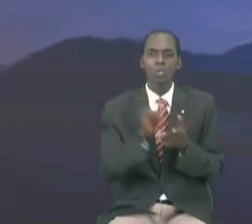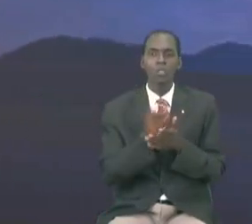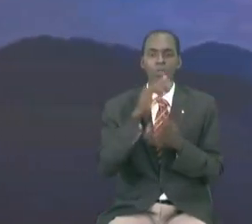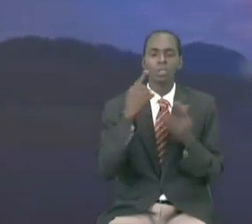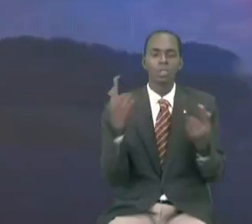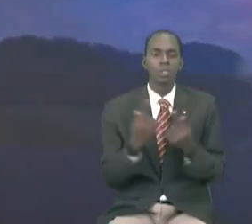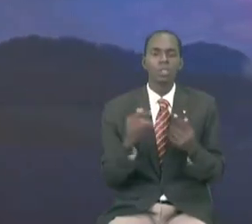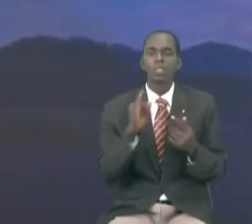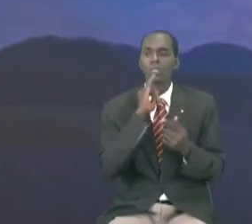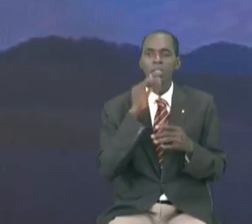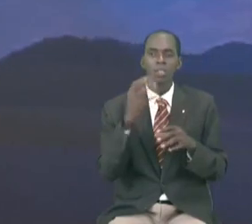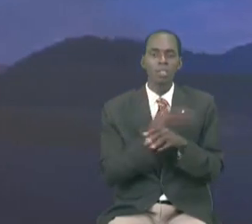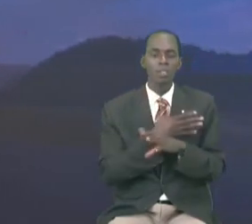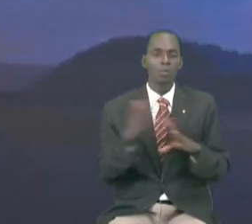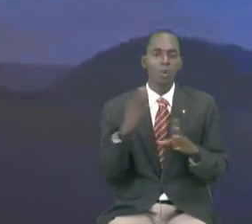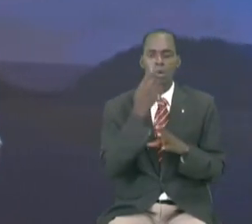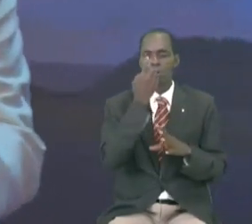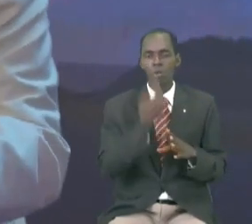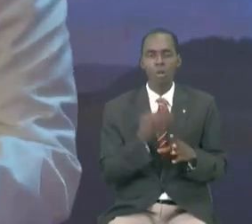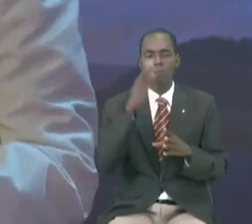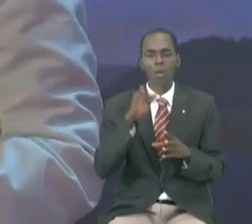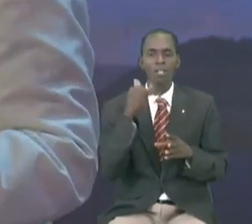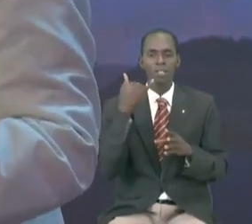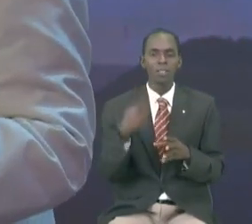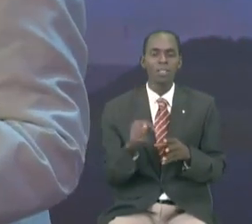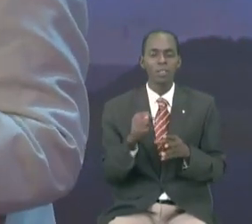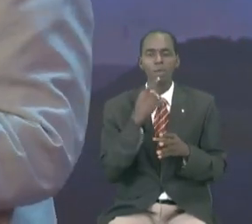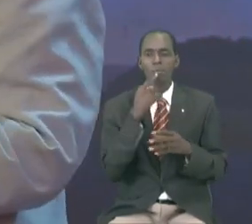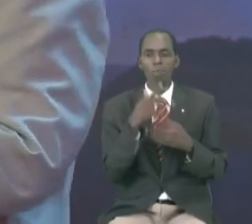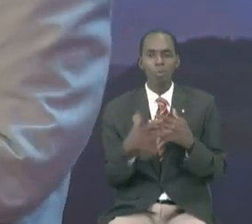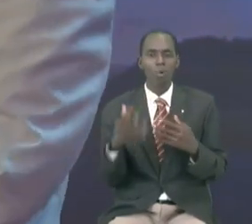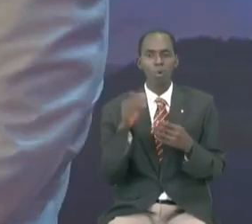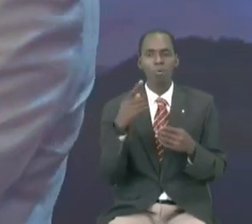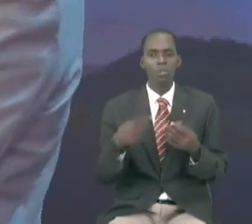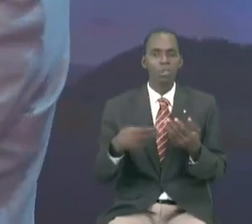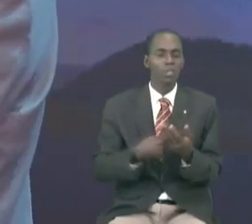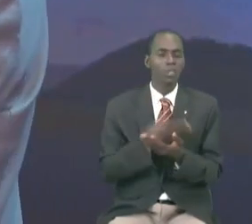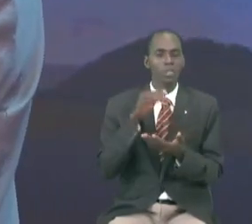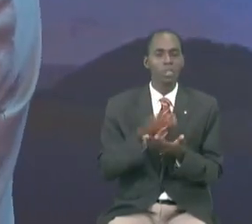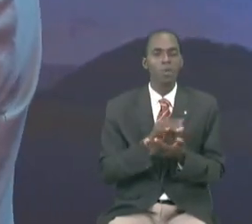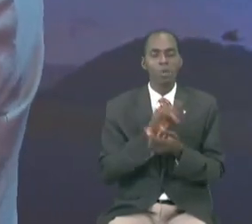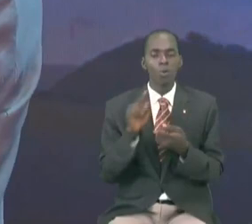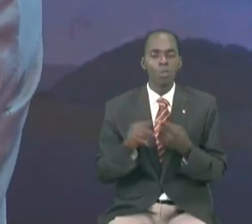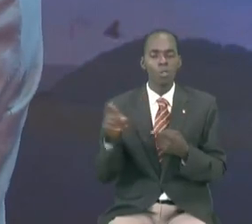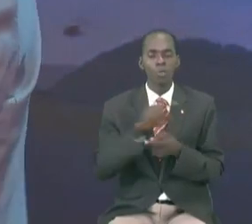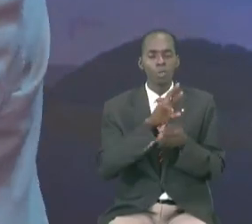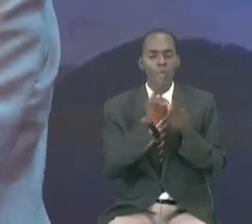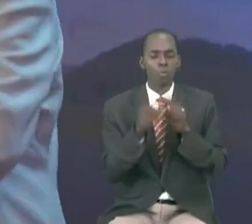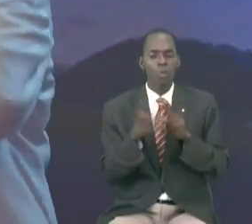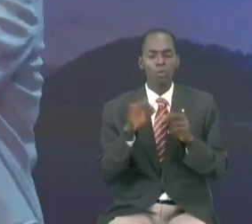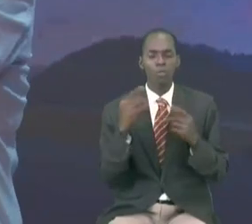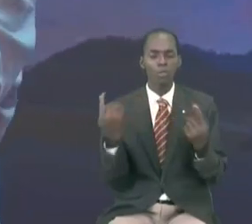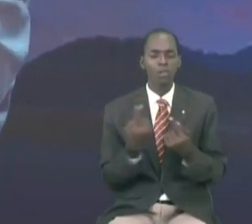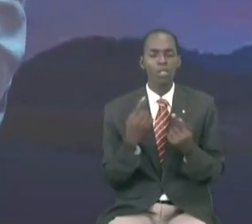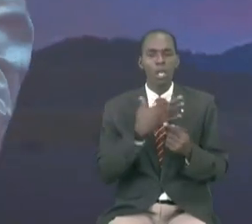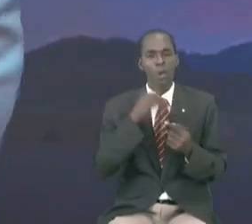you believe the man, the woman, the minister, the preacher who got the word from God, from the Holy